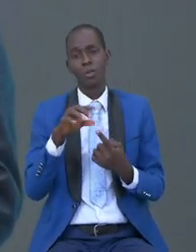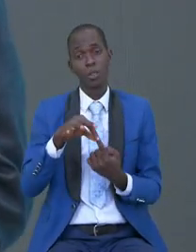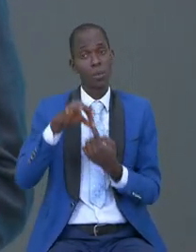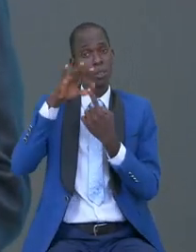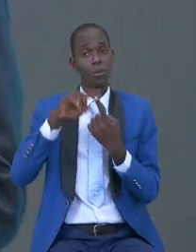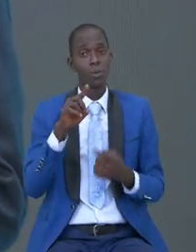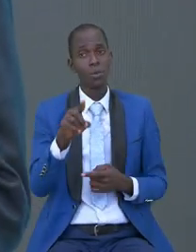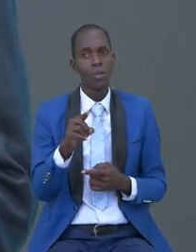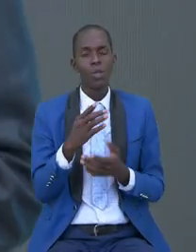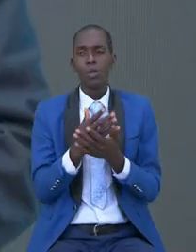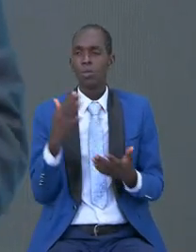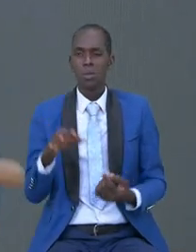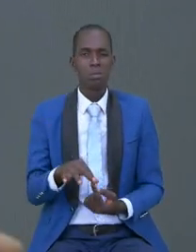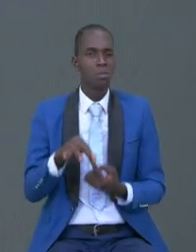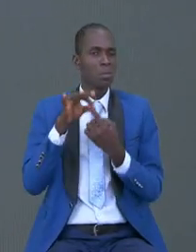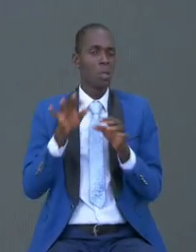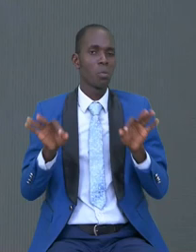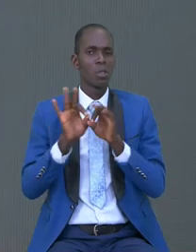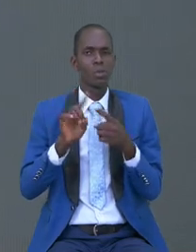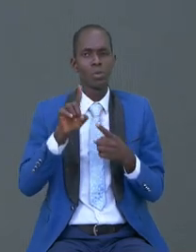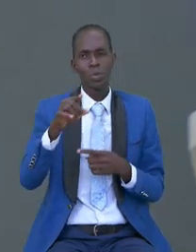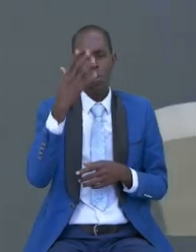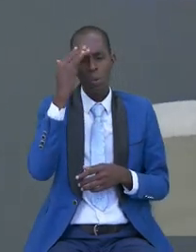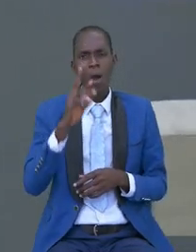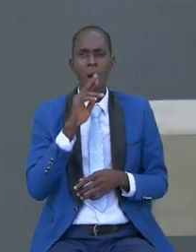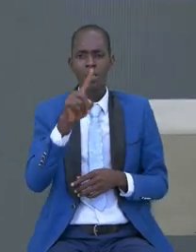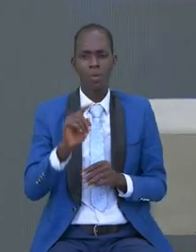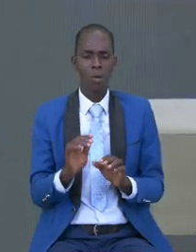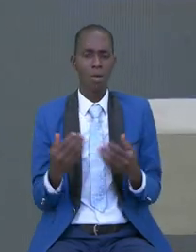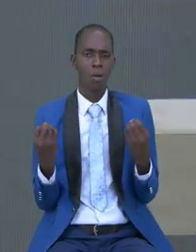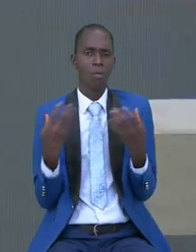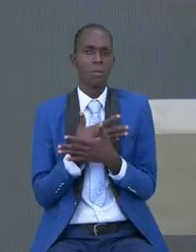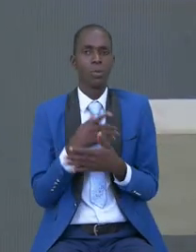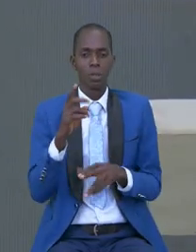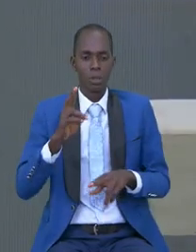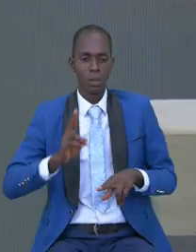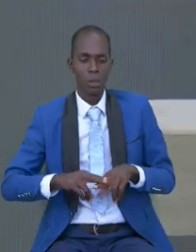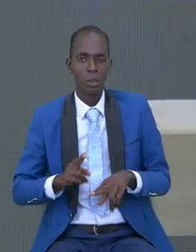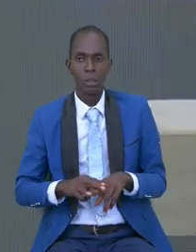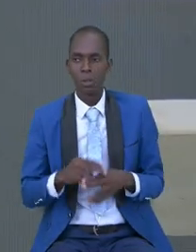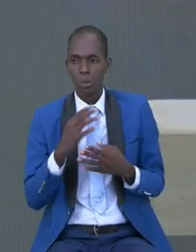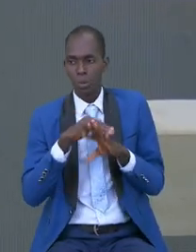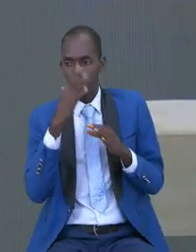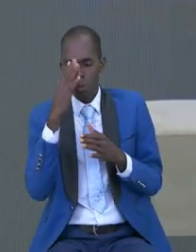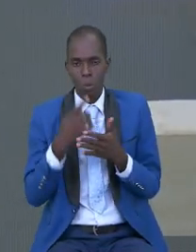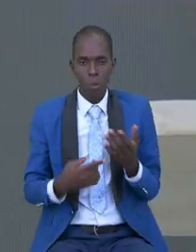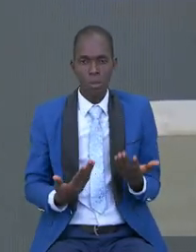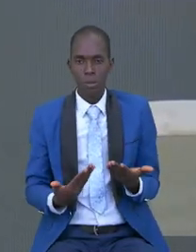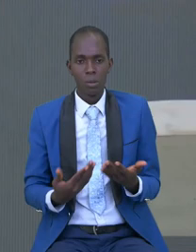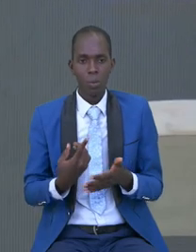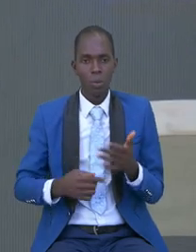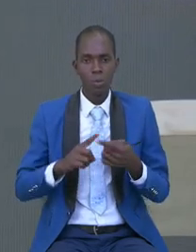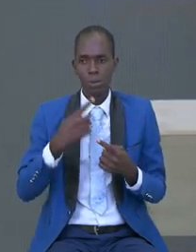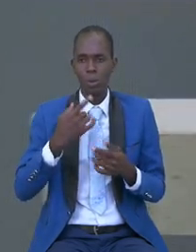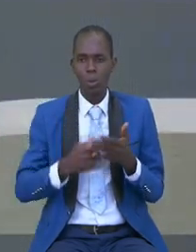something unique to you. Why are you afraid? And you're sitting down there, you're afraid, you don't know what next thing he will say. What will